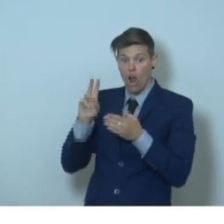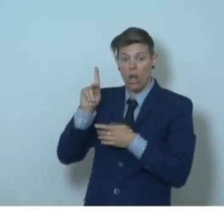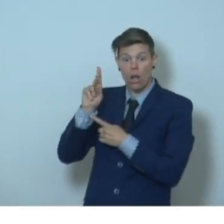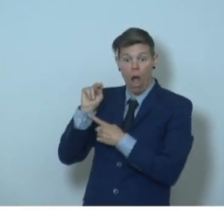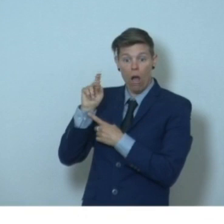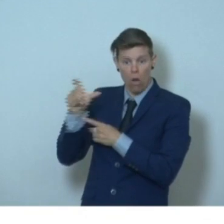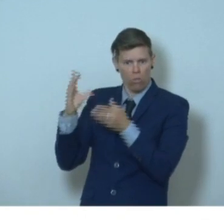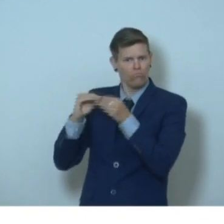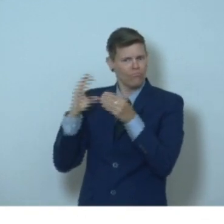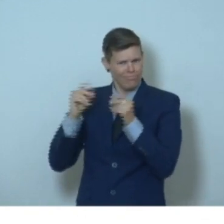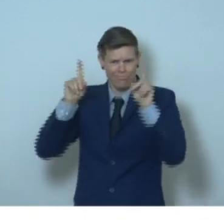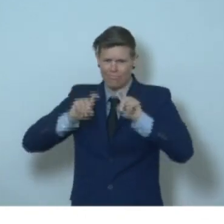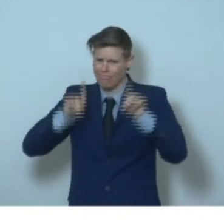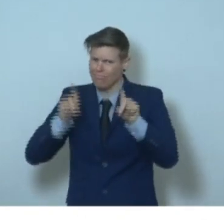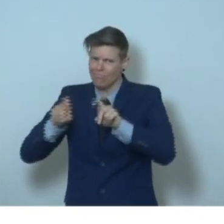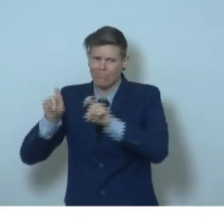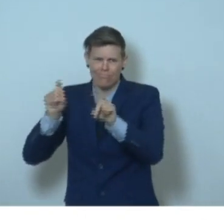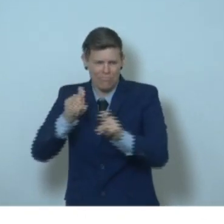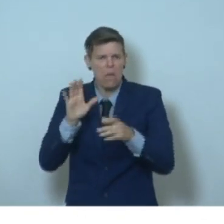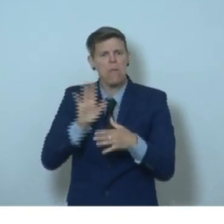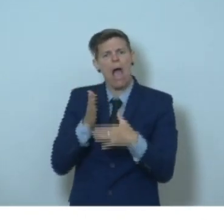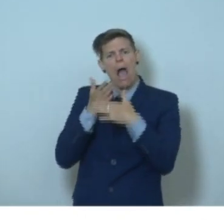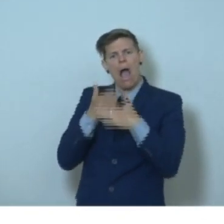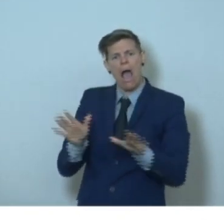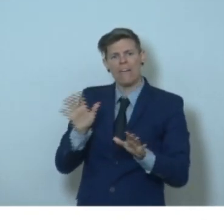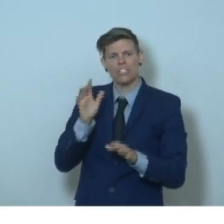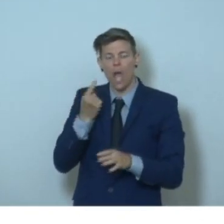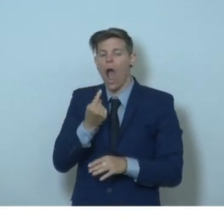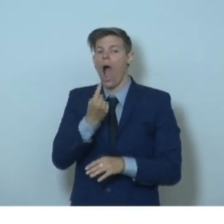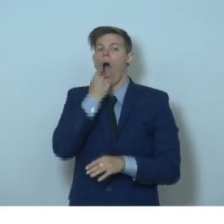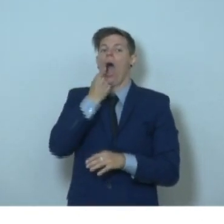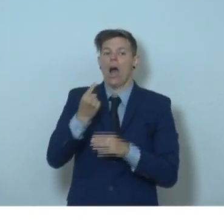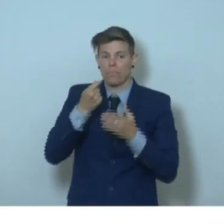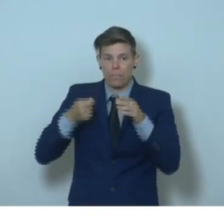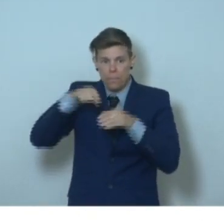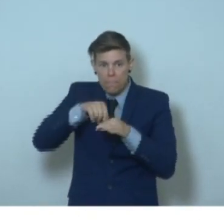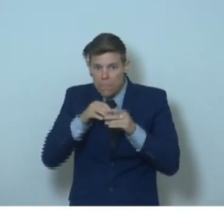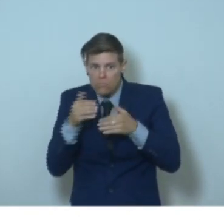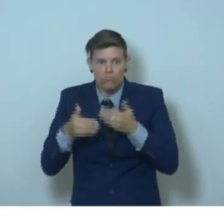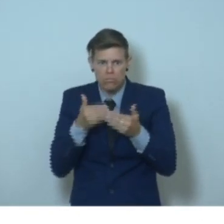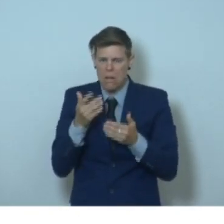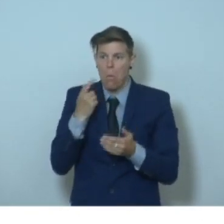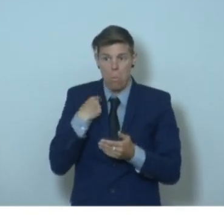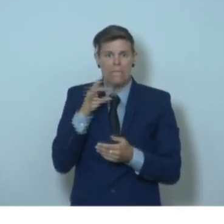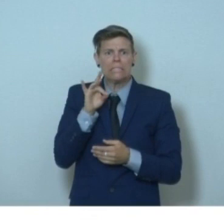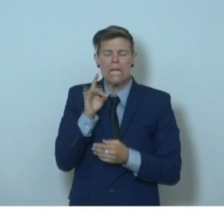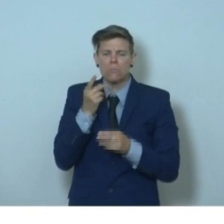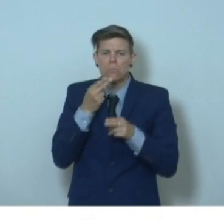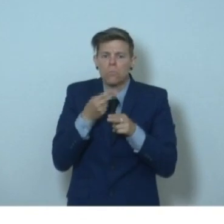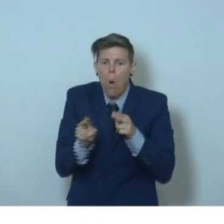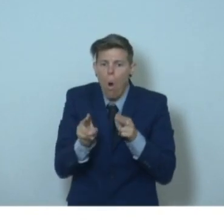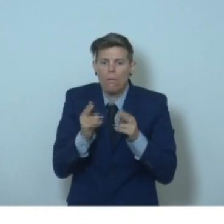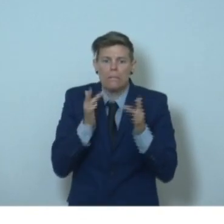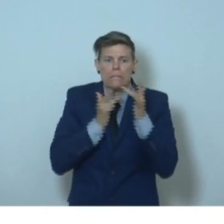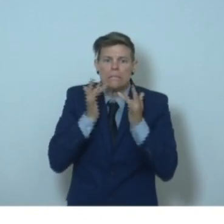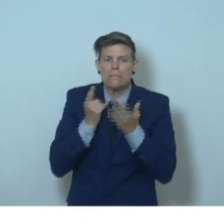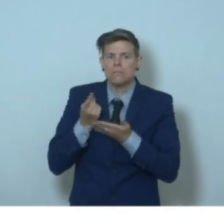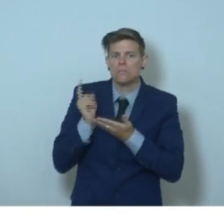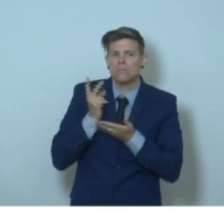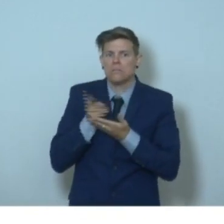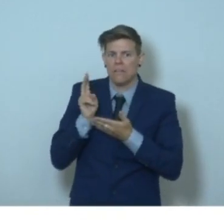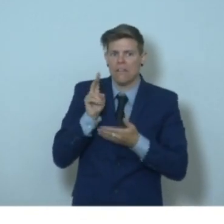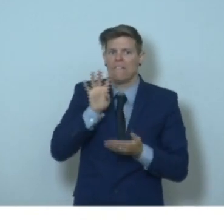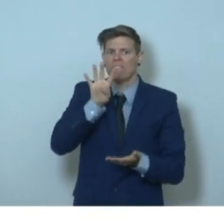The numerical average to do a swab shortage a week and a half ago is 4652, but we're on a great